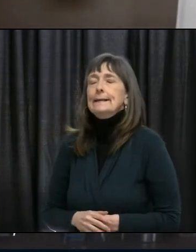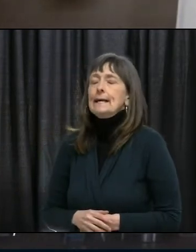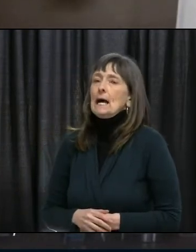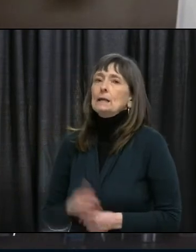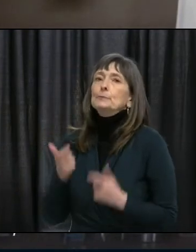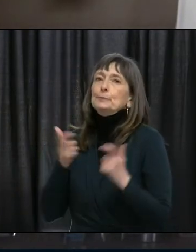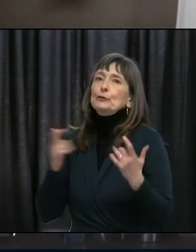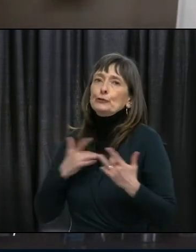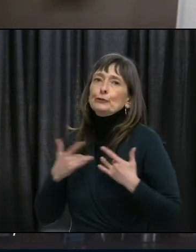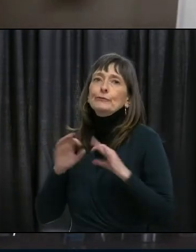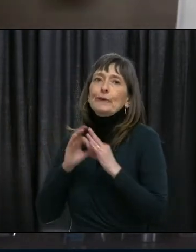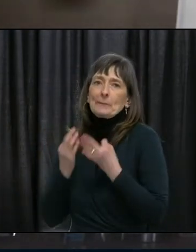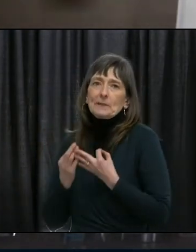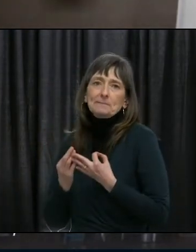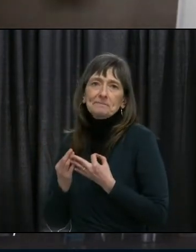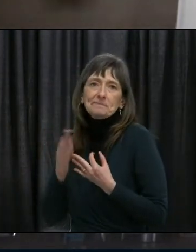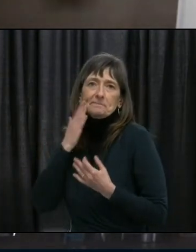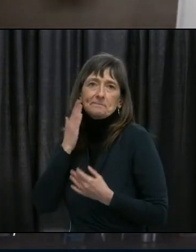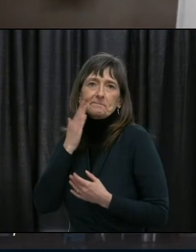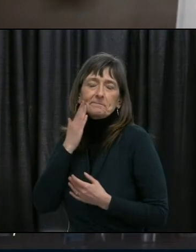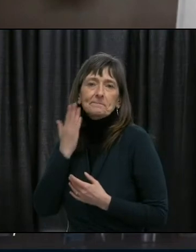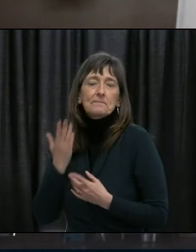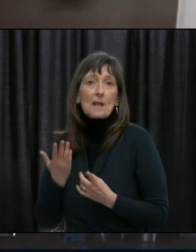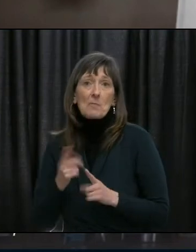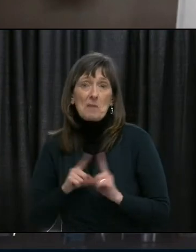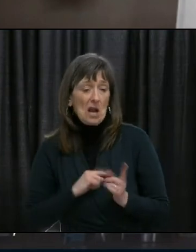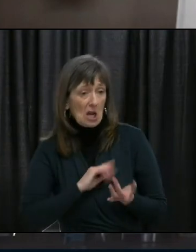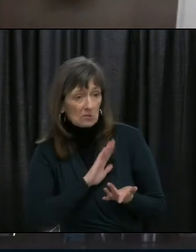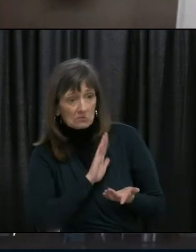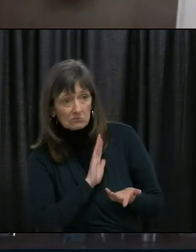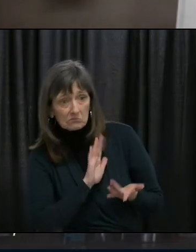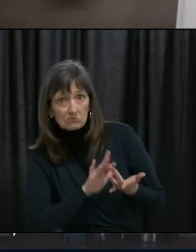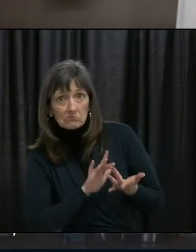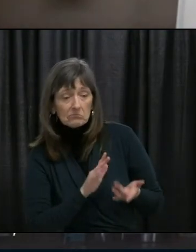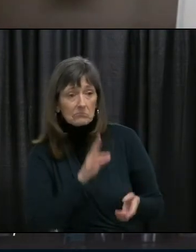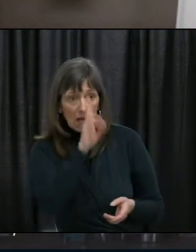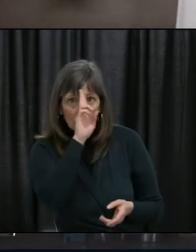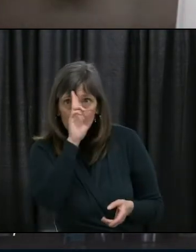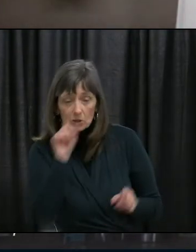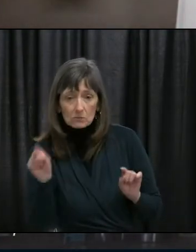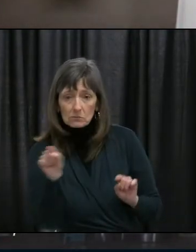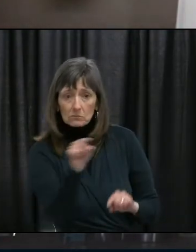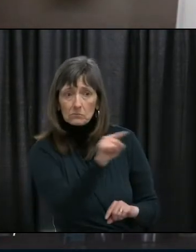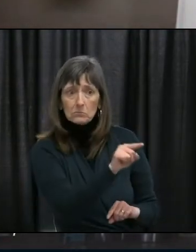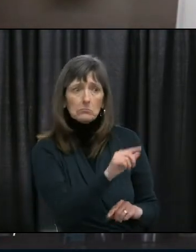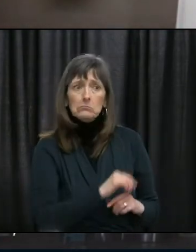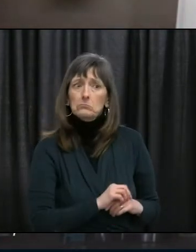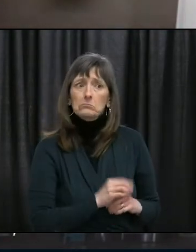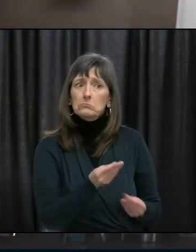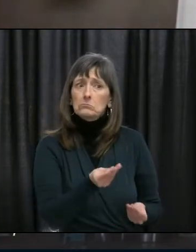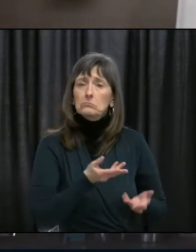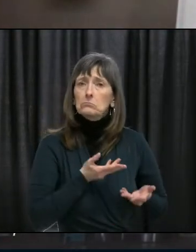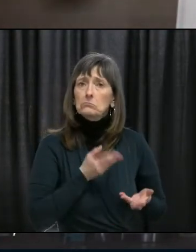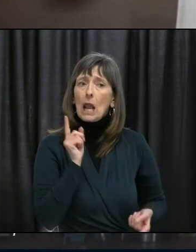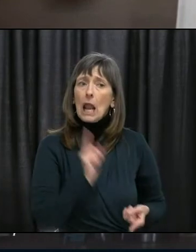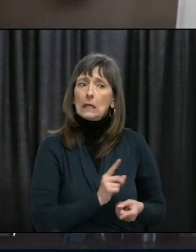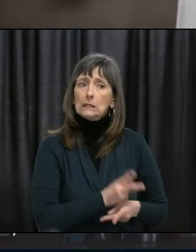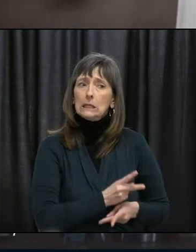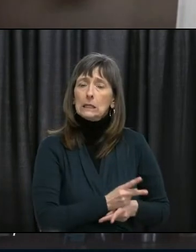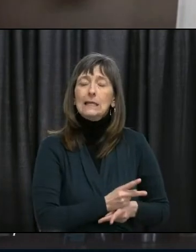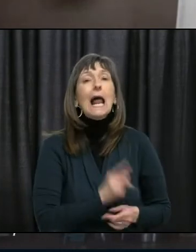no evidence or no information from the RHAs that there has been a lessening of care. There may be a lessening